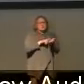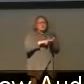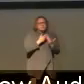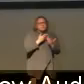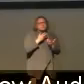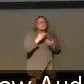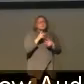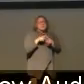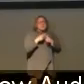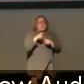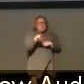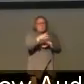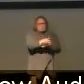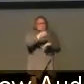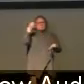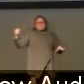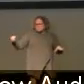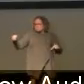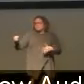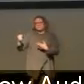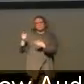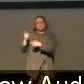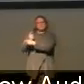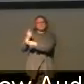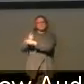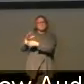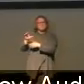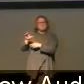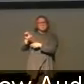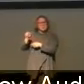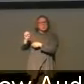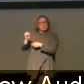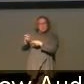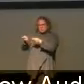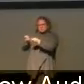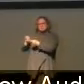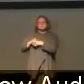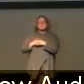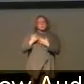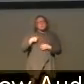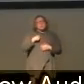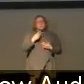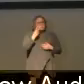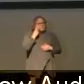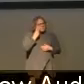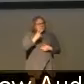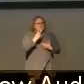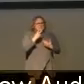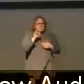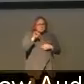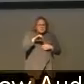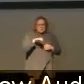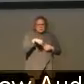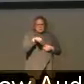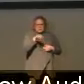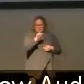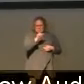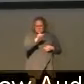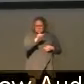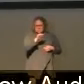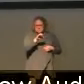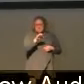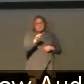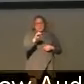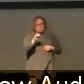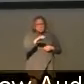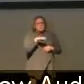general care staffing areas. We look at this model every day. The ACNOs and the CNOs meet and are